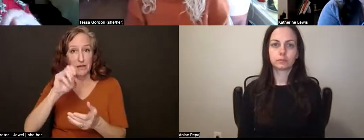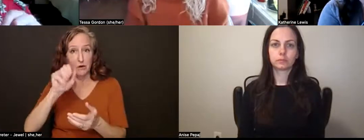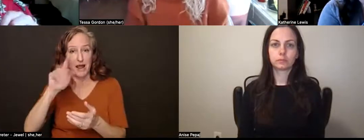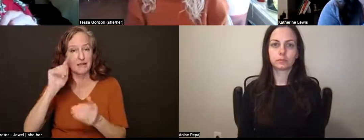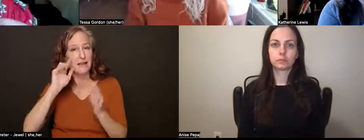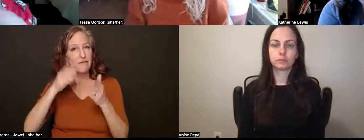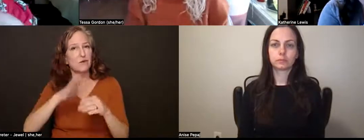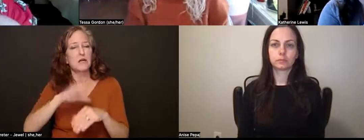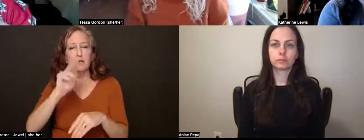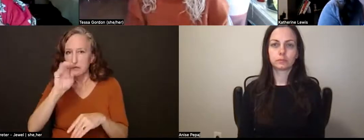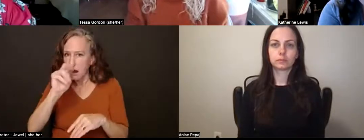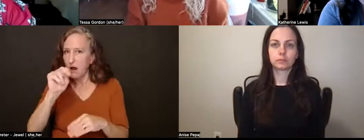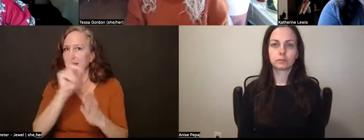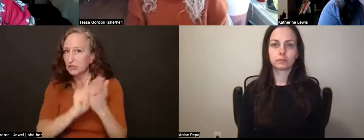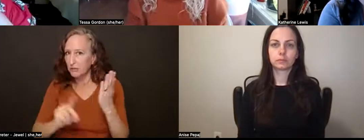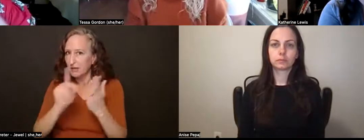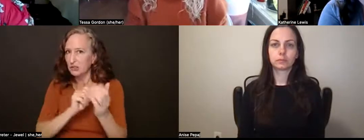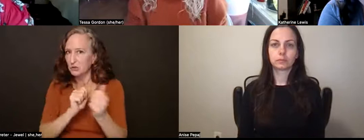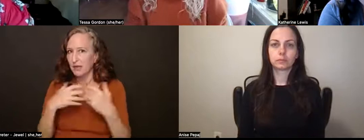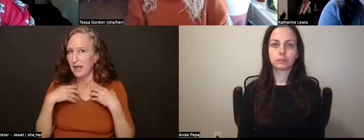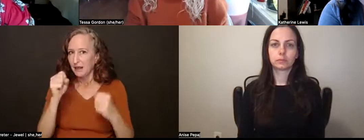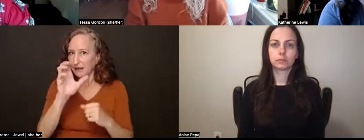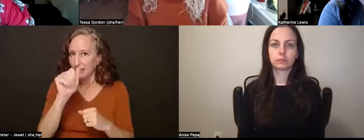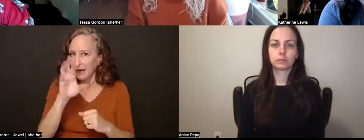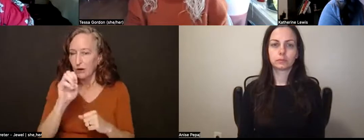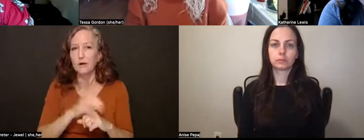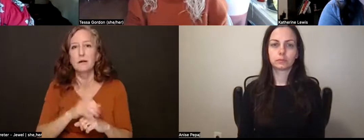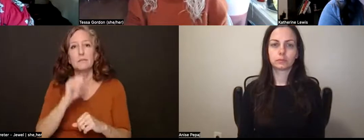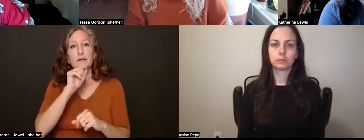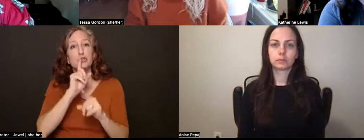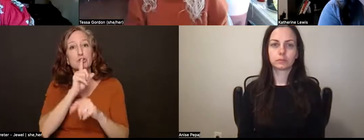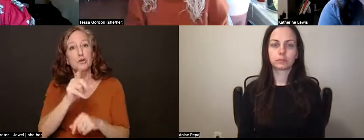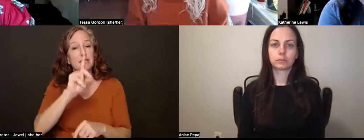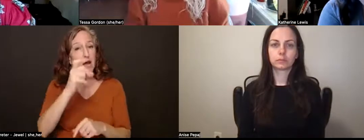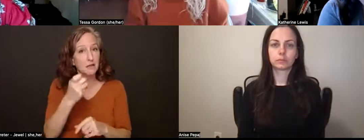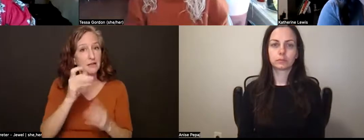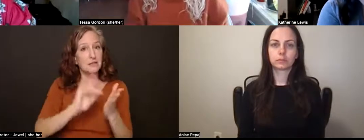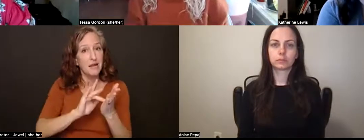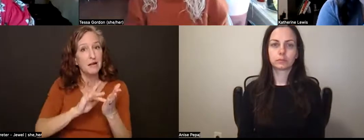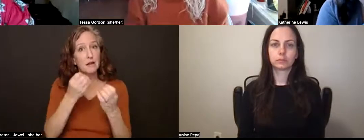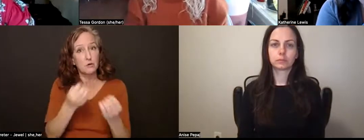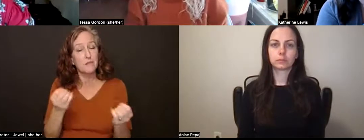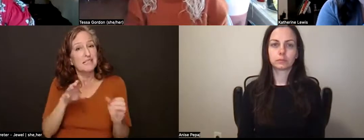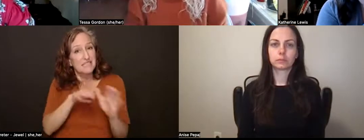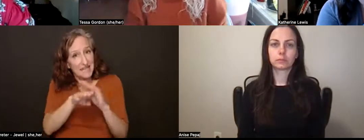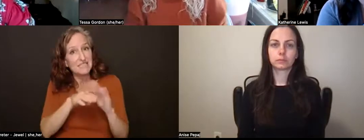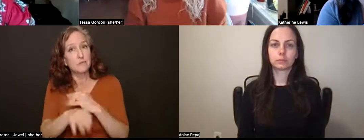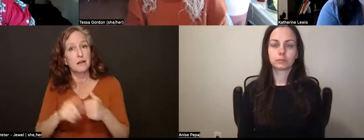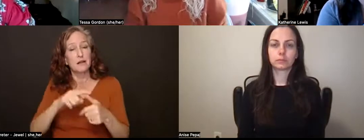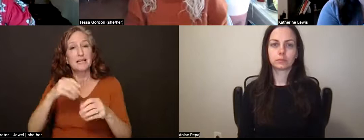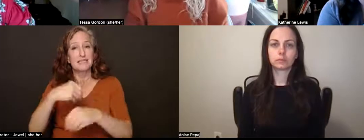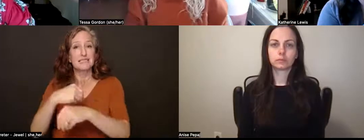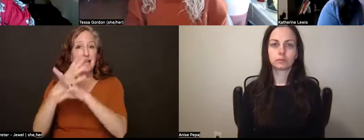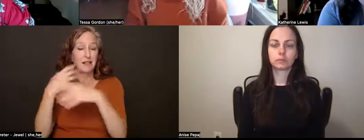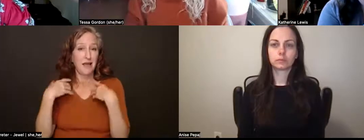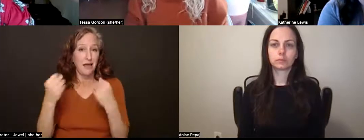in healthcare. So things like ensuring that diagnostic medical equipment are accessible, like telehealth is accessible to